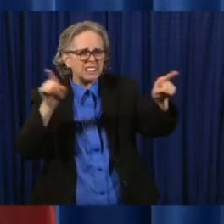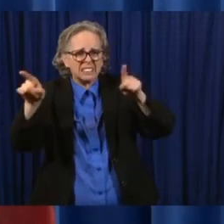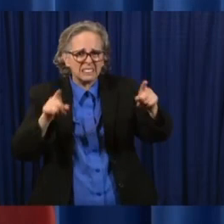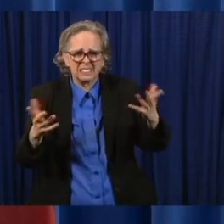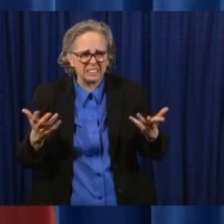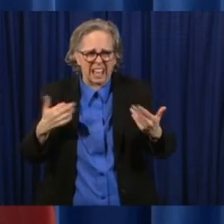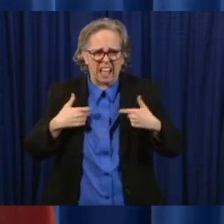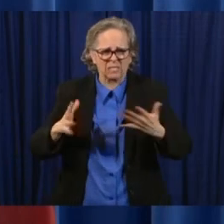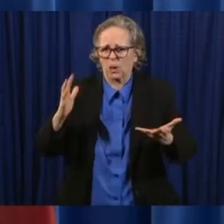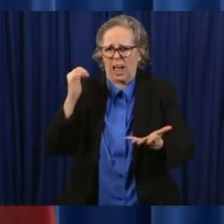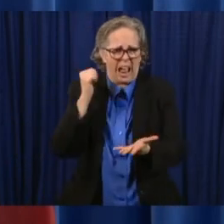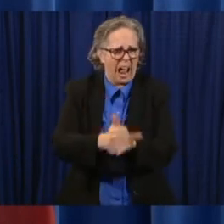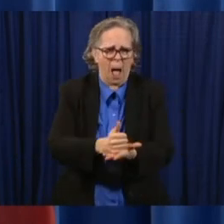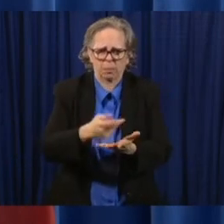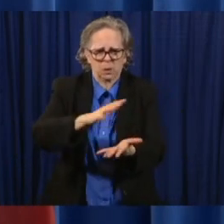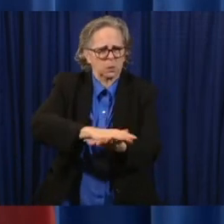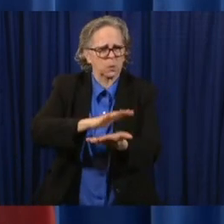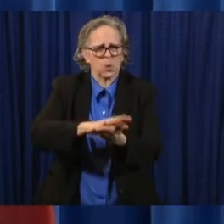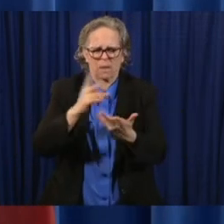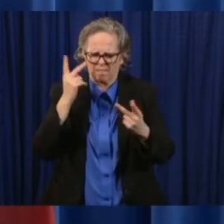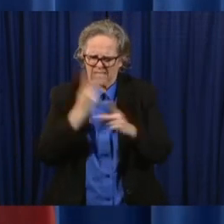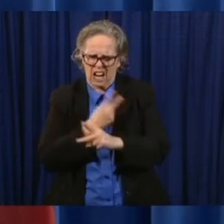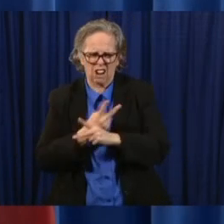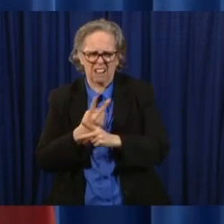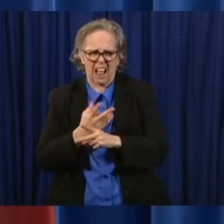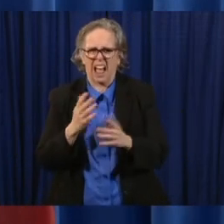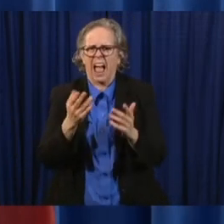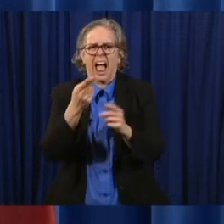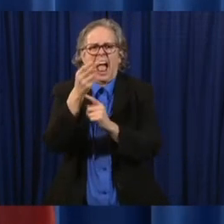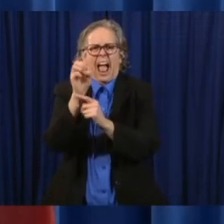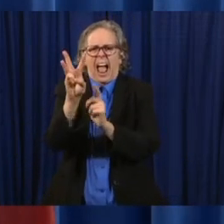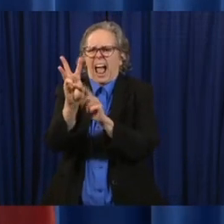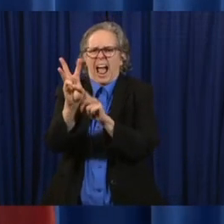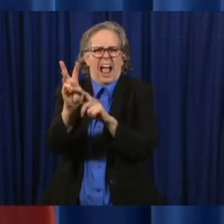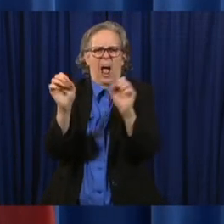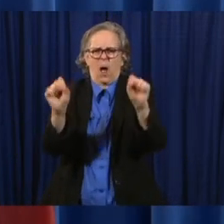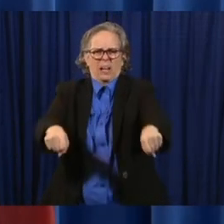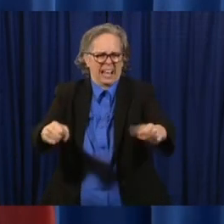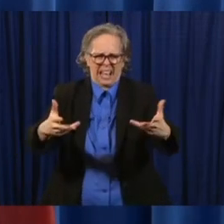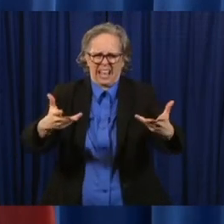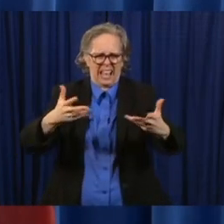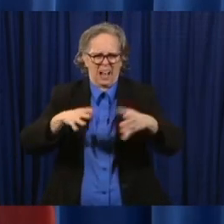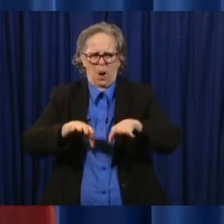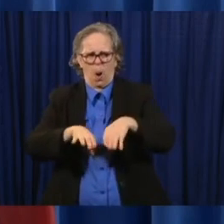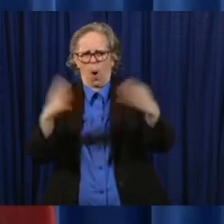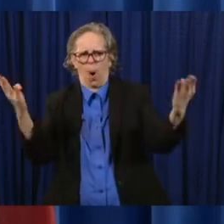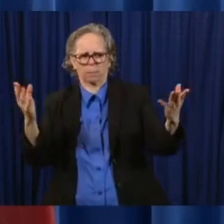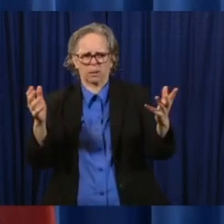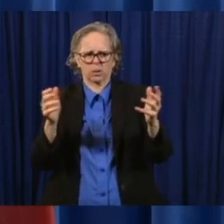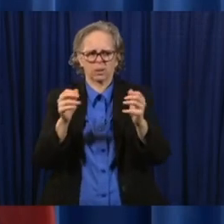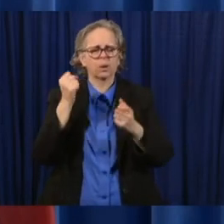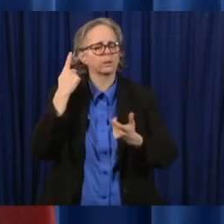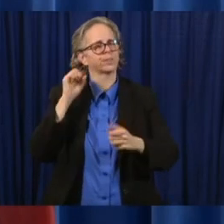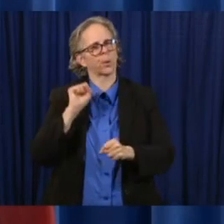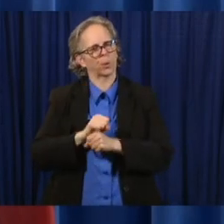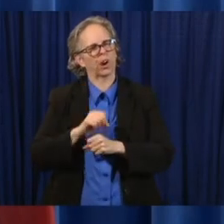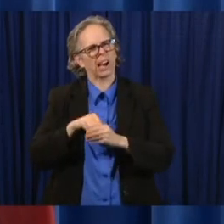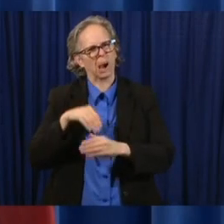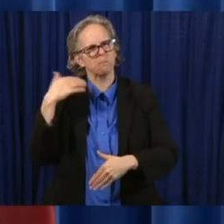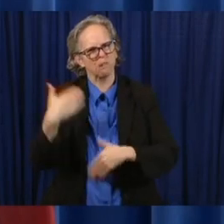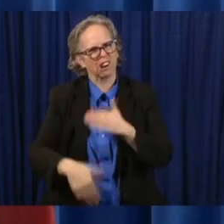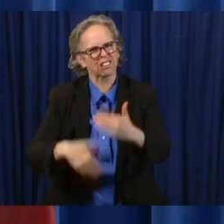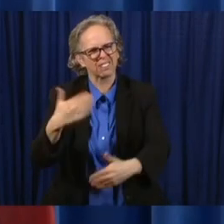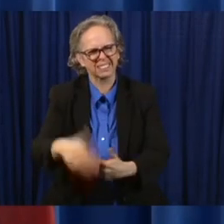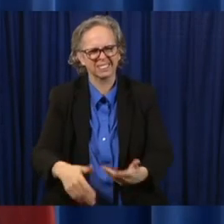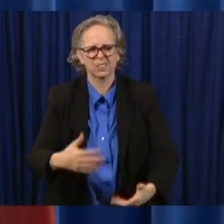out. So it's a work in progress, and you know, I wish I could signal to every parent out there that we